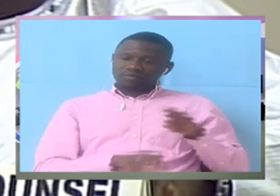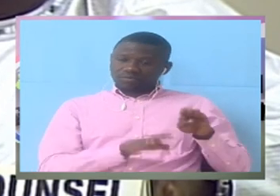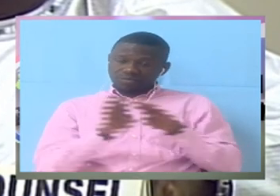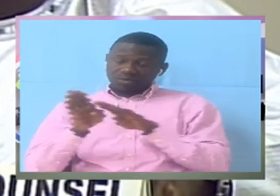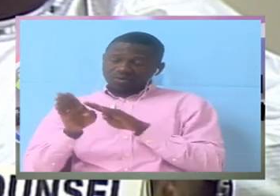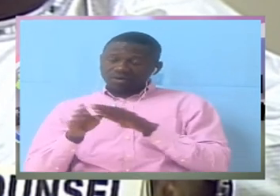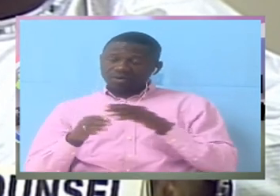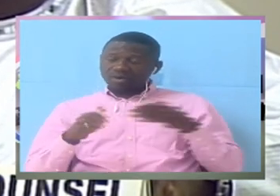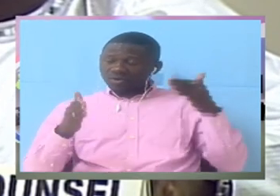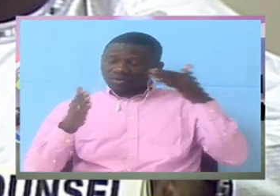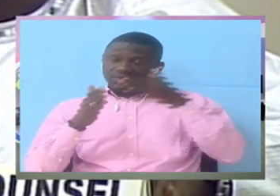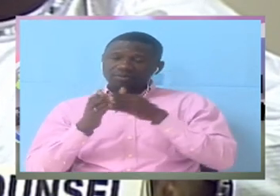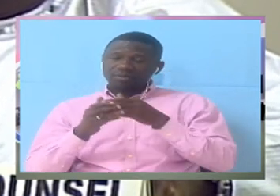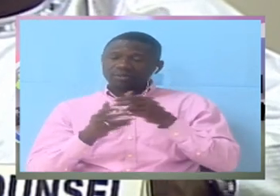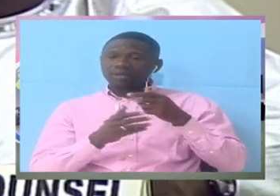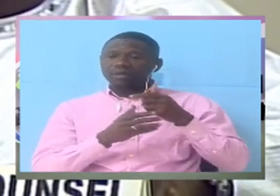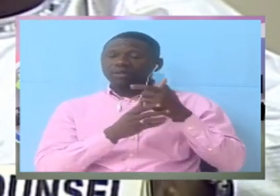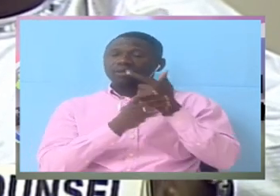as